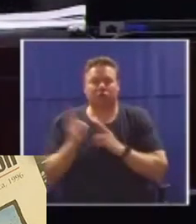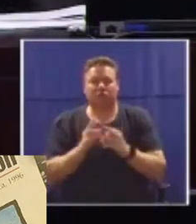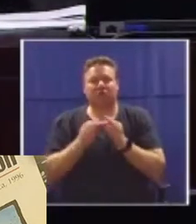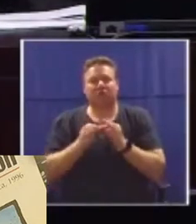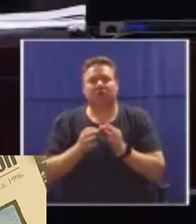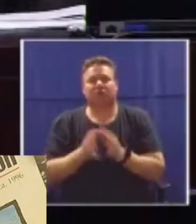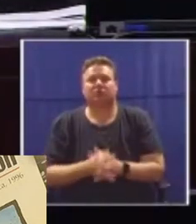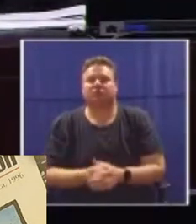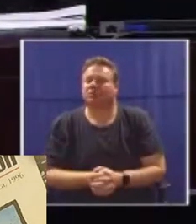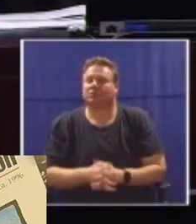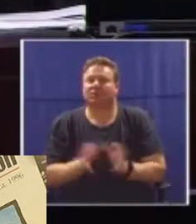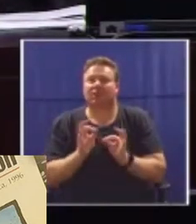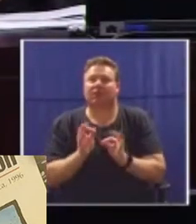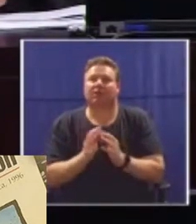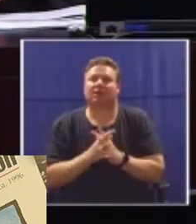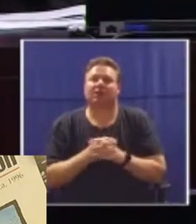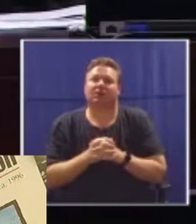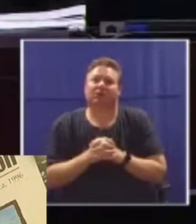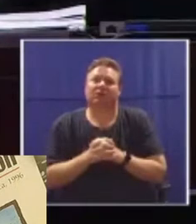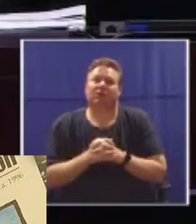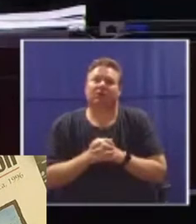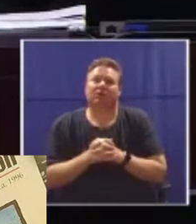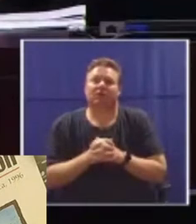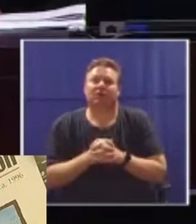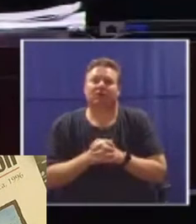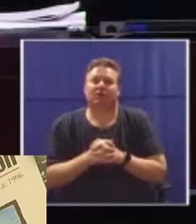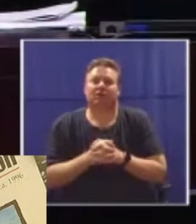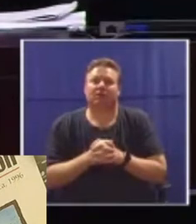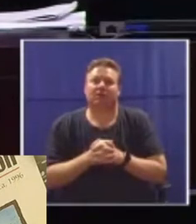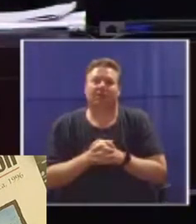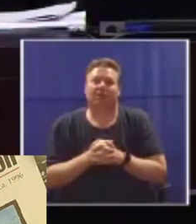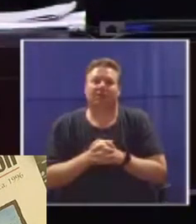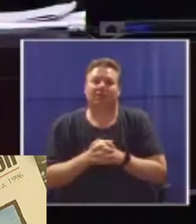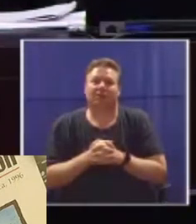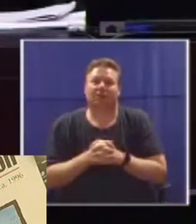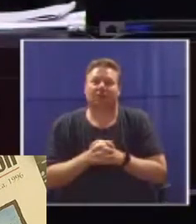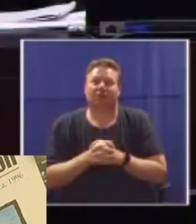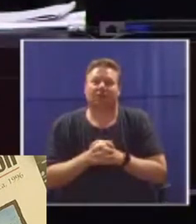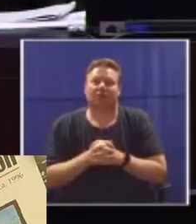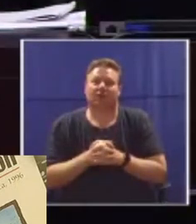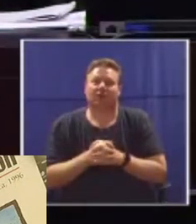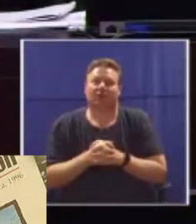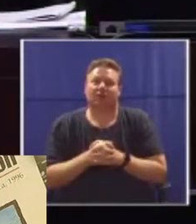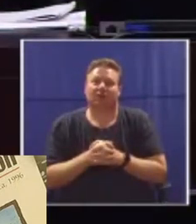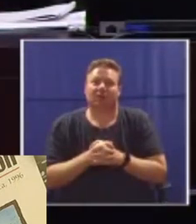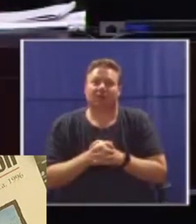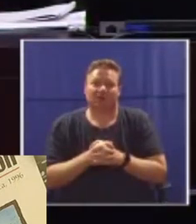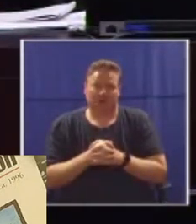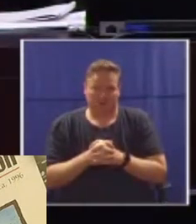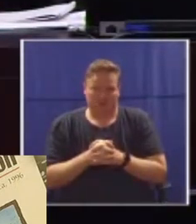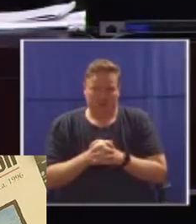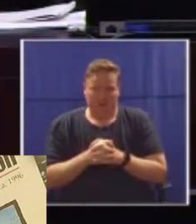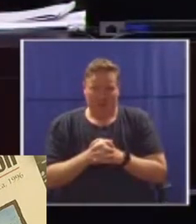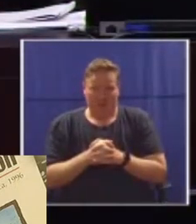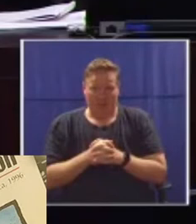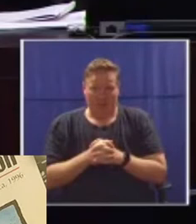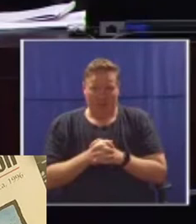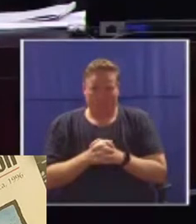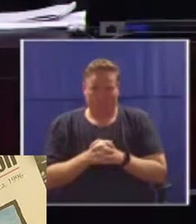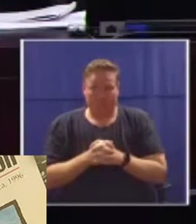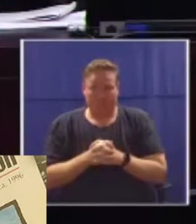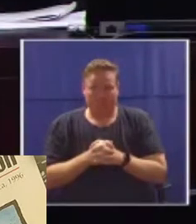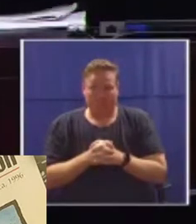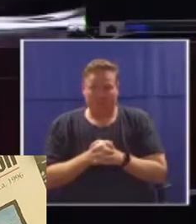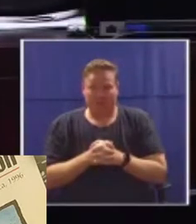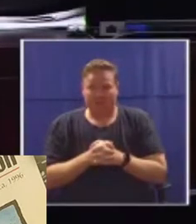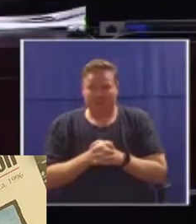dag op 'n gevangene, R17.50 op 'n kind in 'n kres en slegs R5 per dag op 'n vrou in